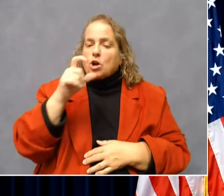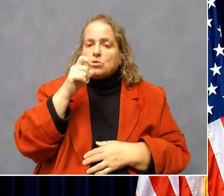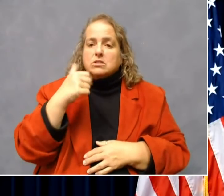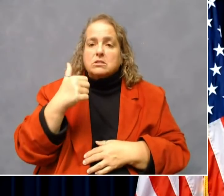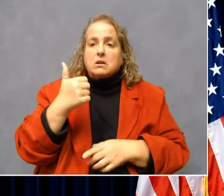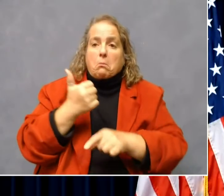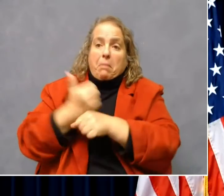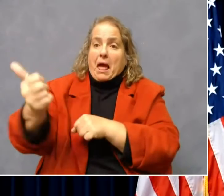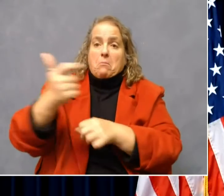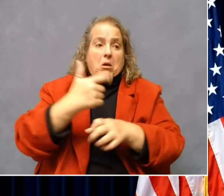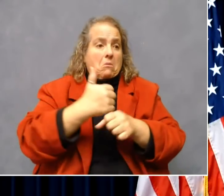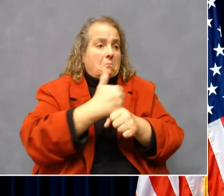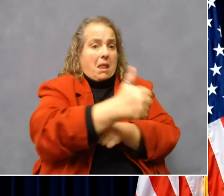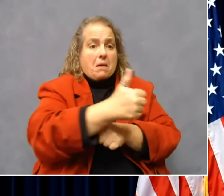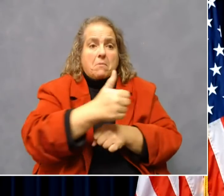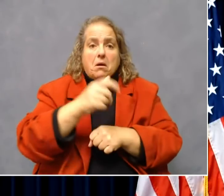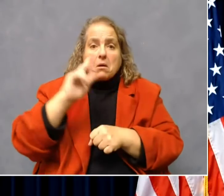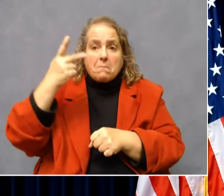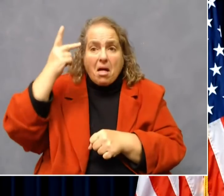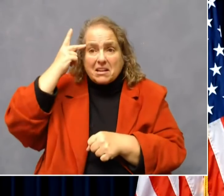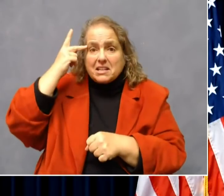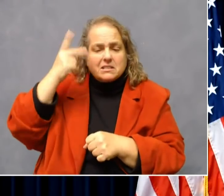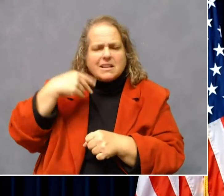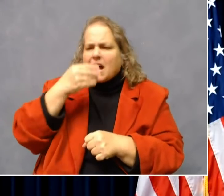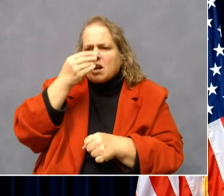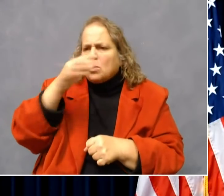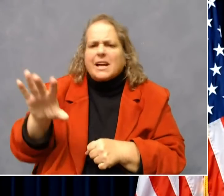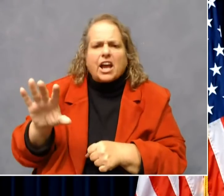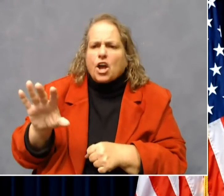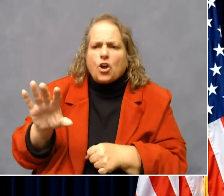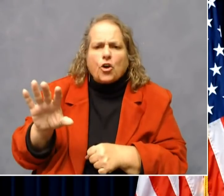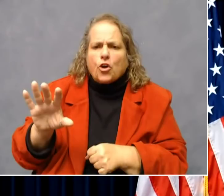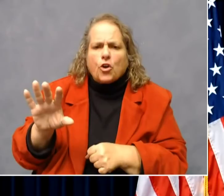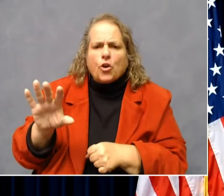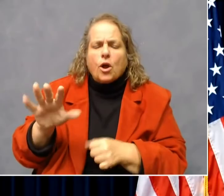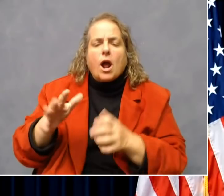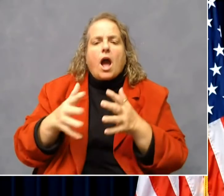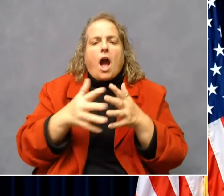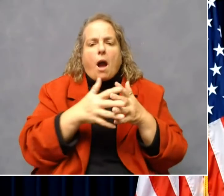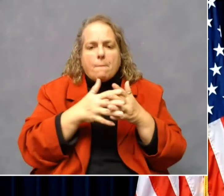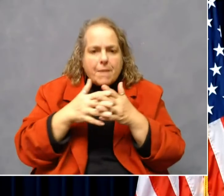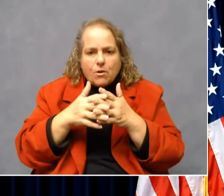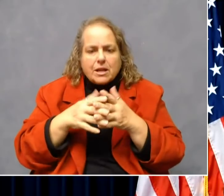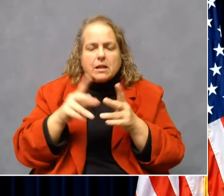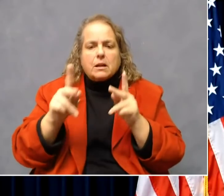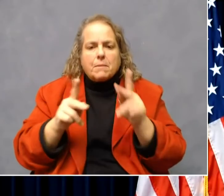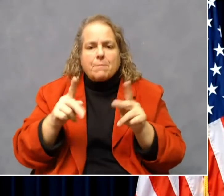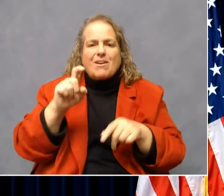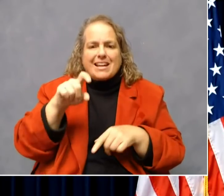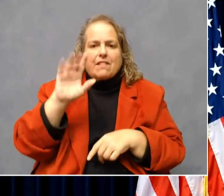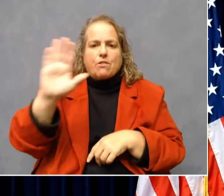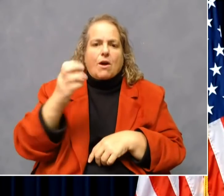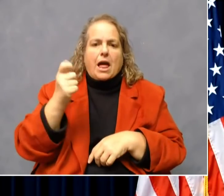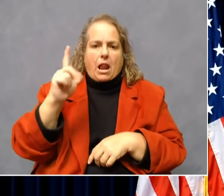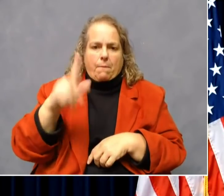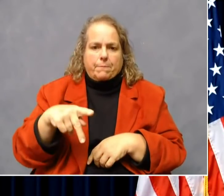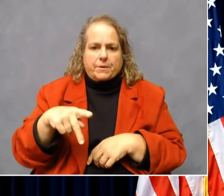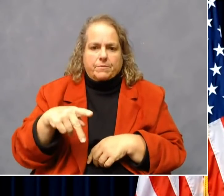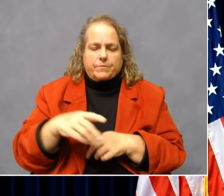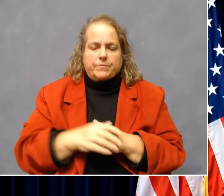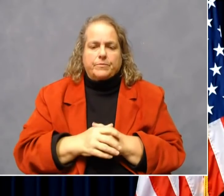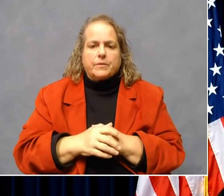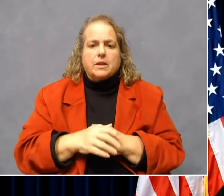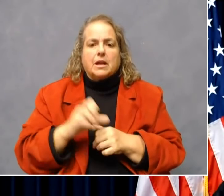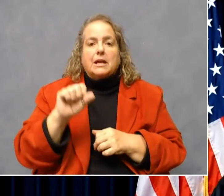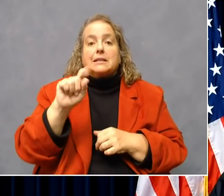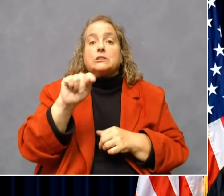that anybody is playing or not. The American people need their help. It's time to act. Stu Johnson from WEKU.